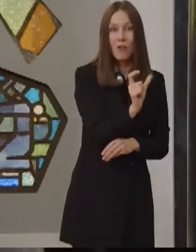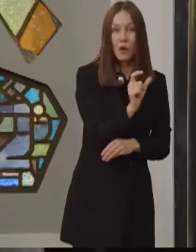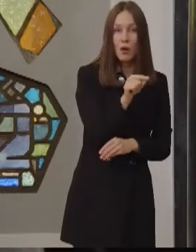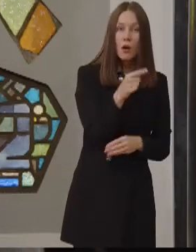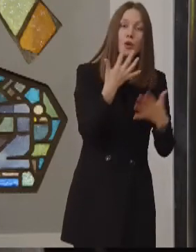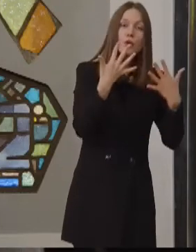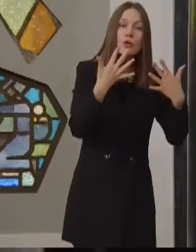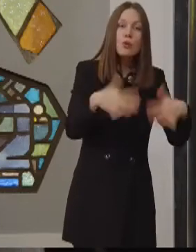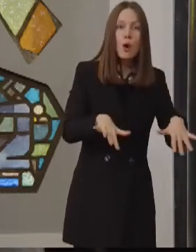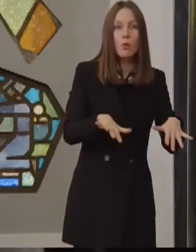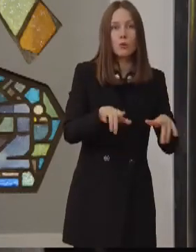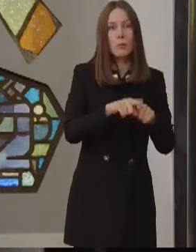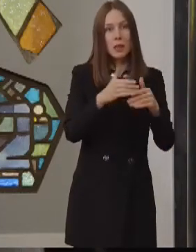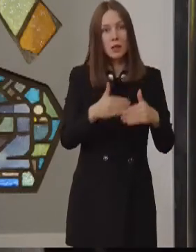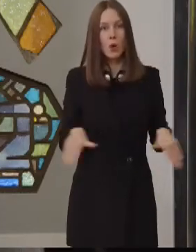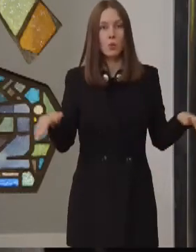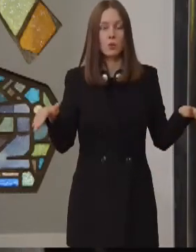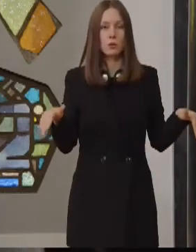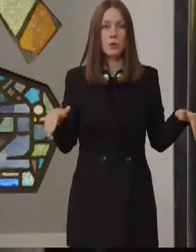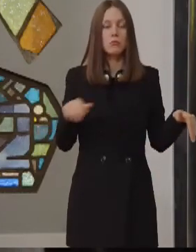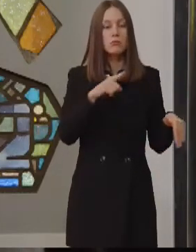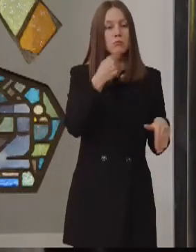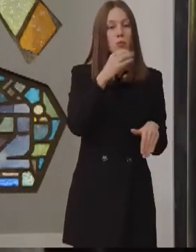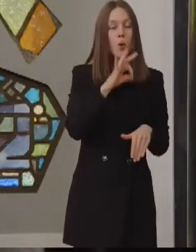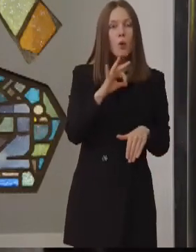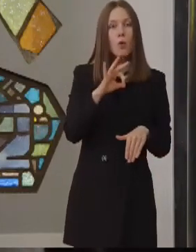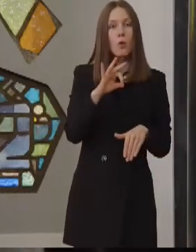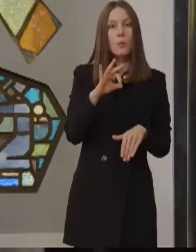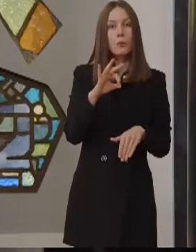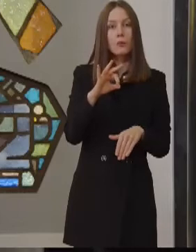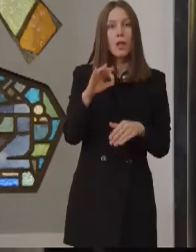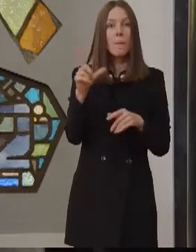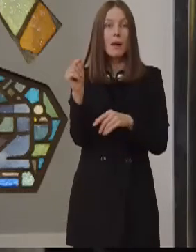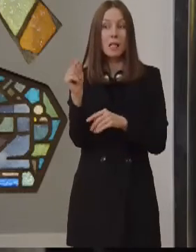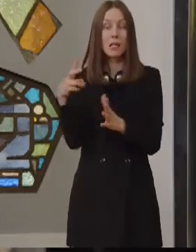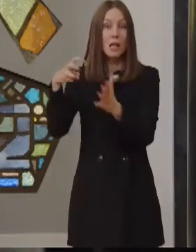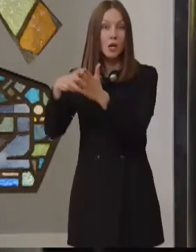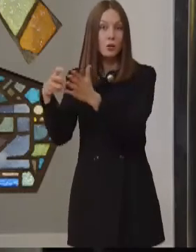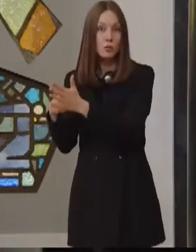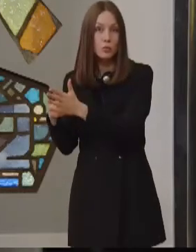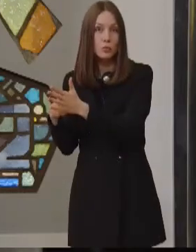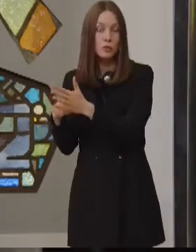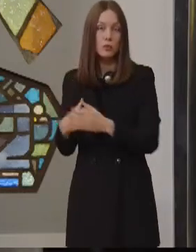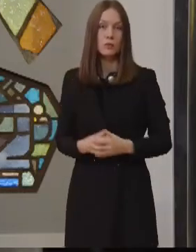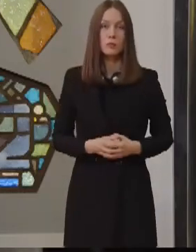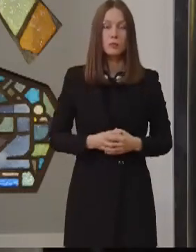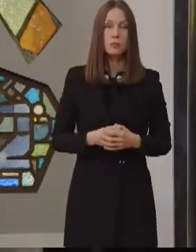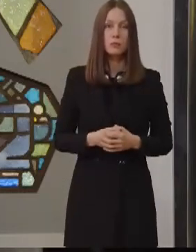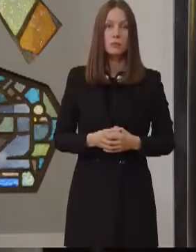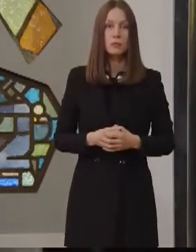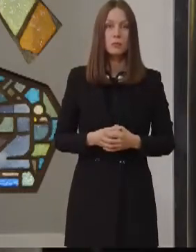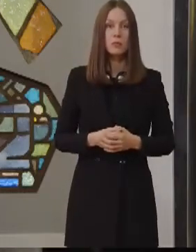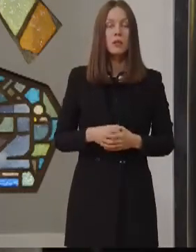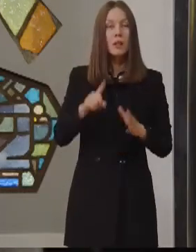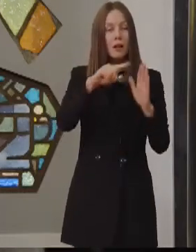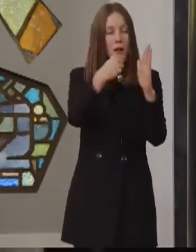of a young family. It is already a rather neutral one, and it deals with registered partners